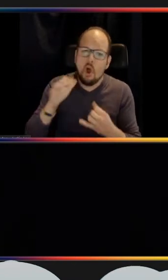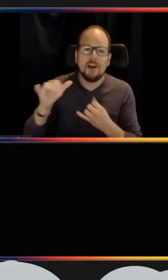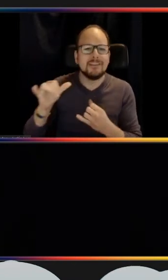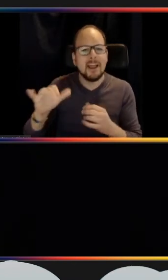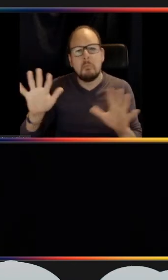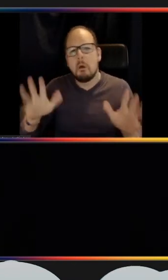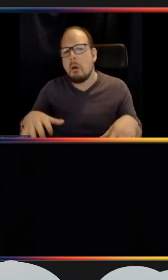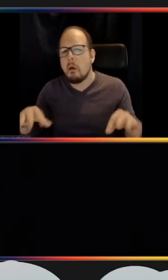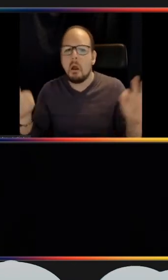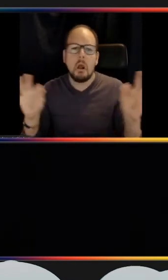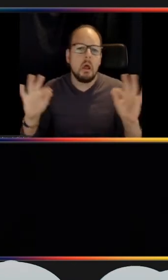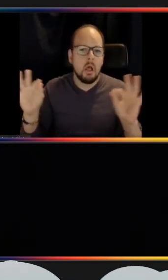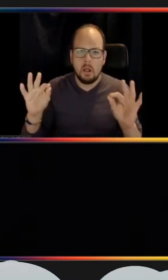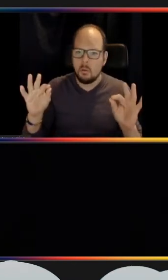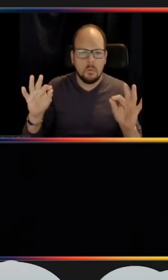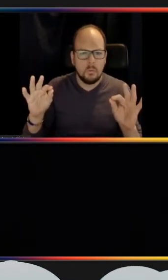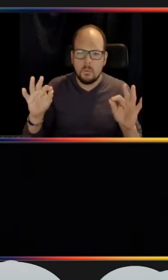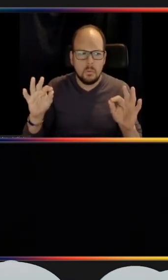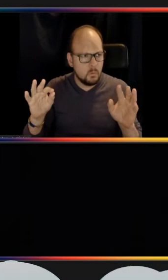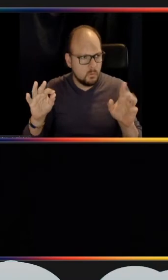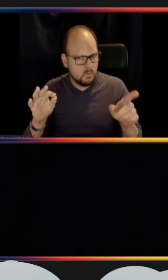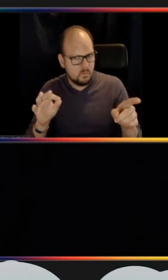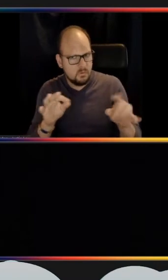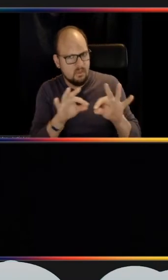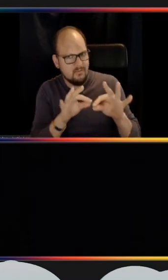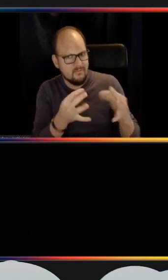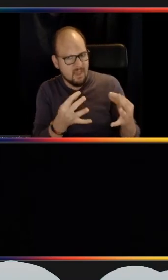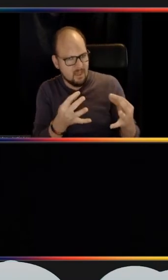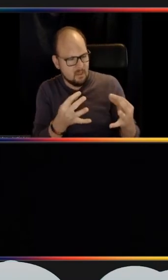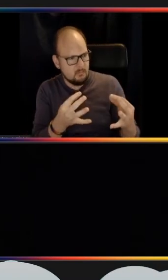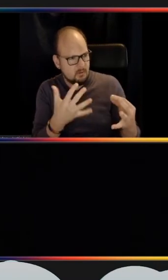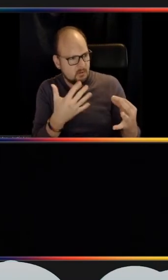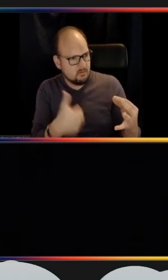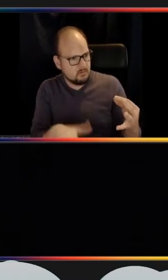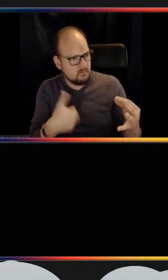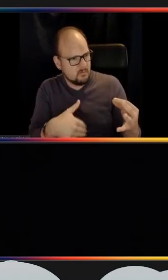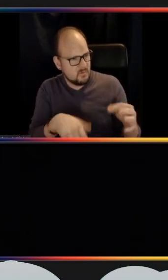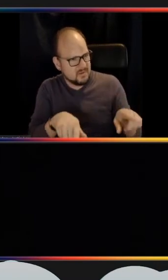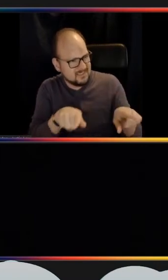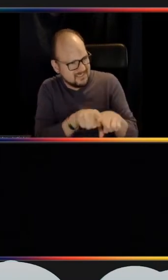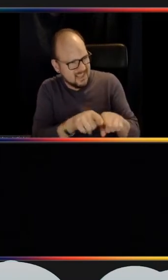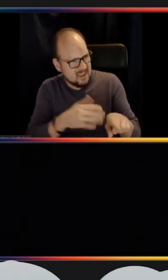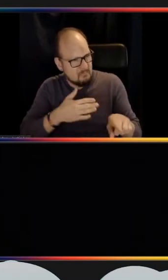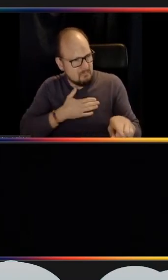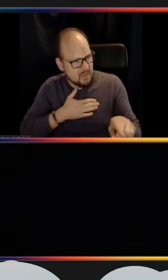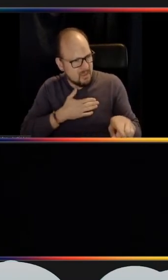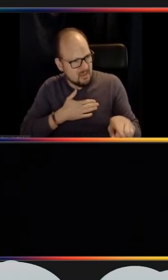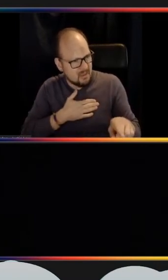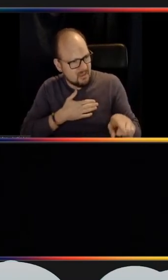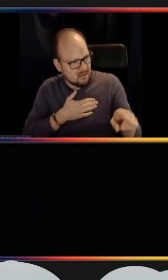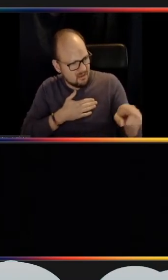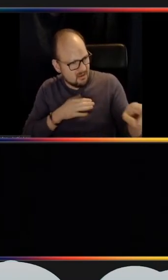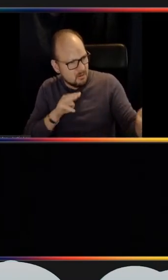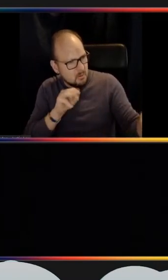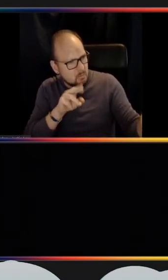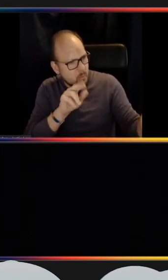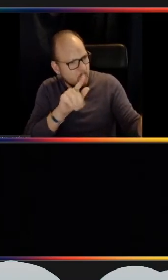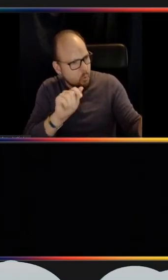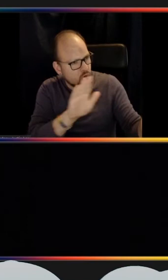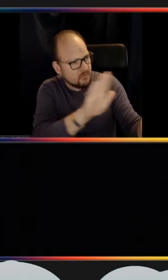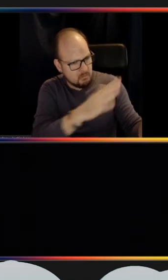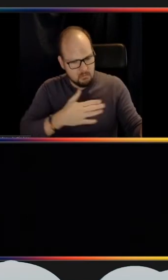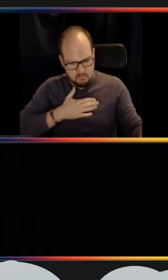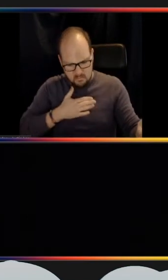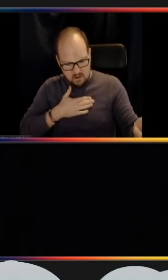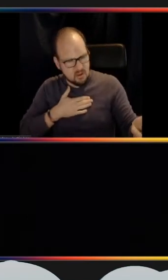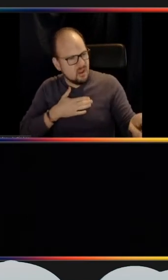a family that worked and had a lot of the same morals and had like the both languages and had all of these things